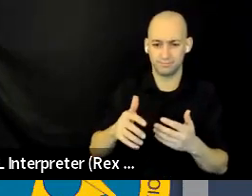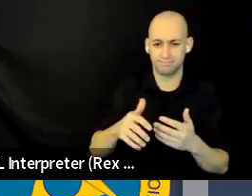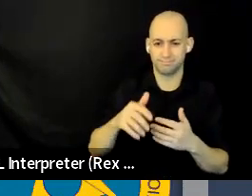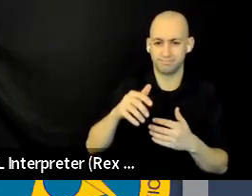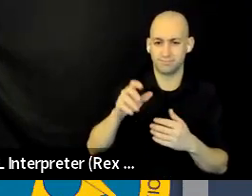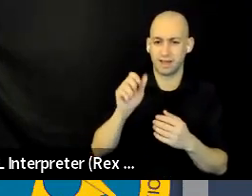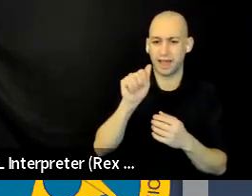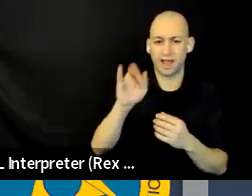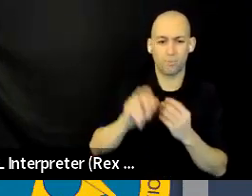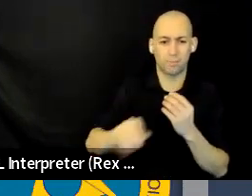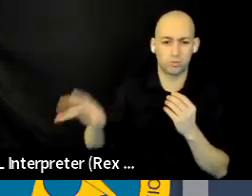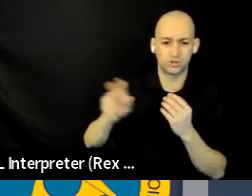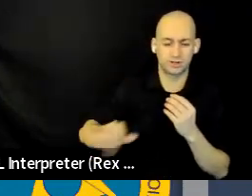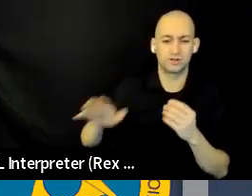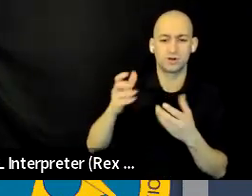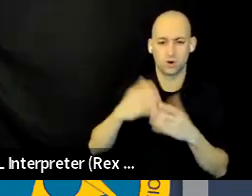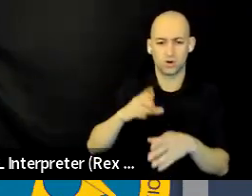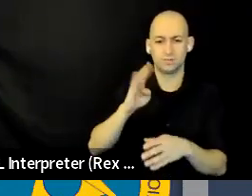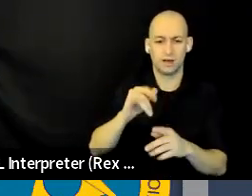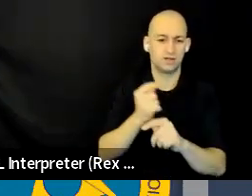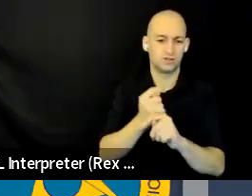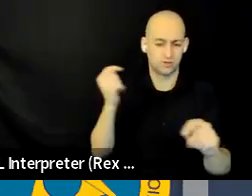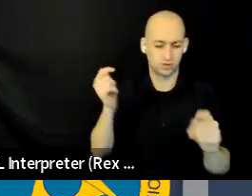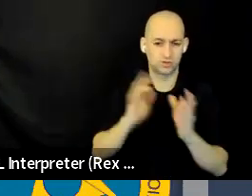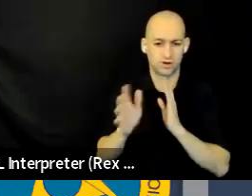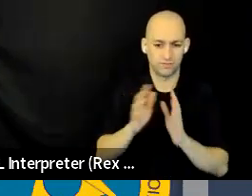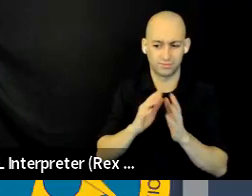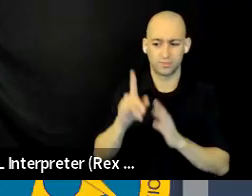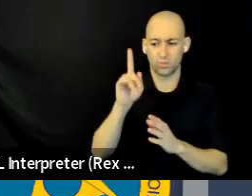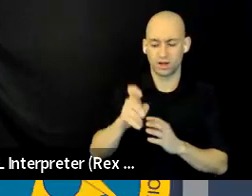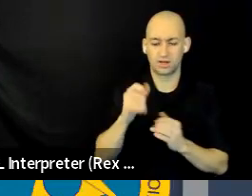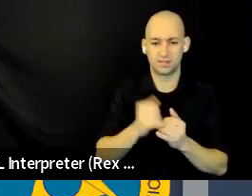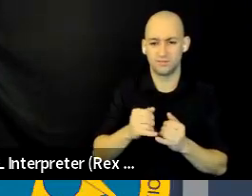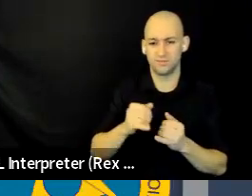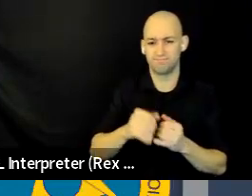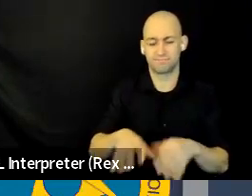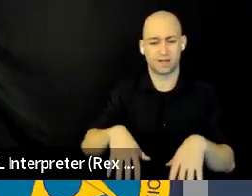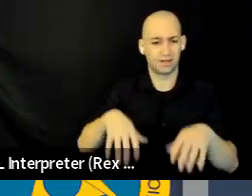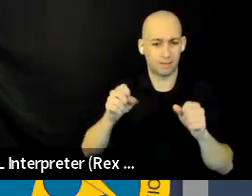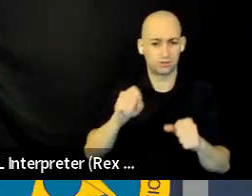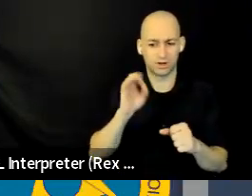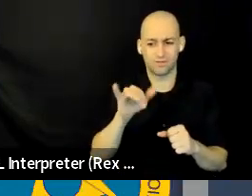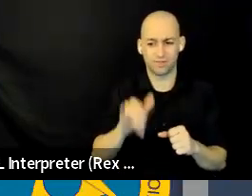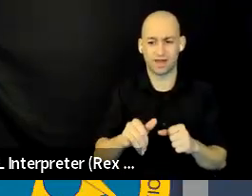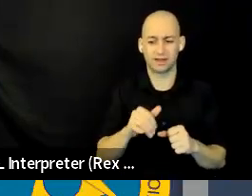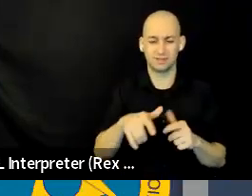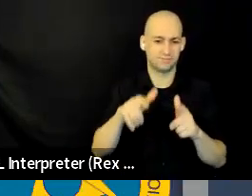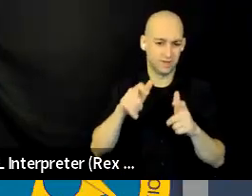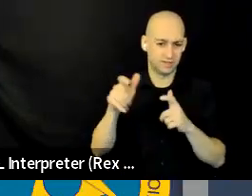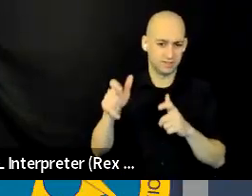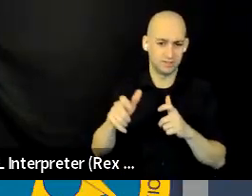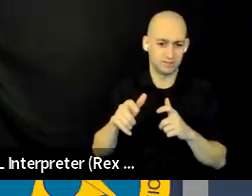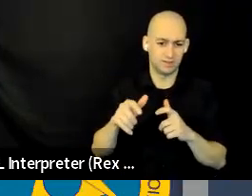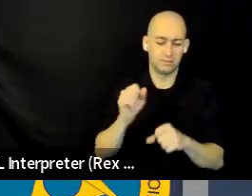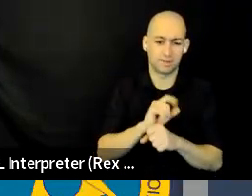truck traffic. We also ask that the finalization and adoption of CSIS is expedited to ensure that the rubric can be used in the project